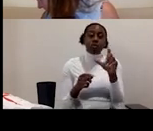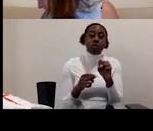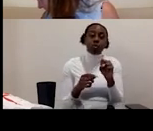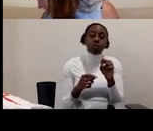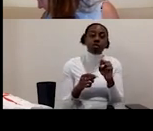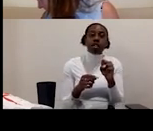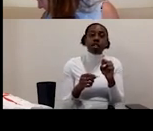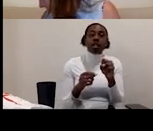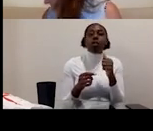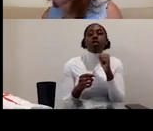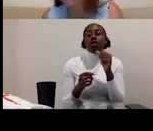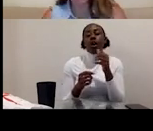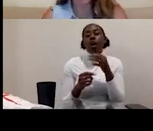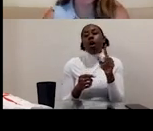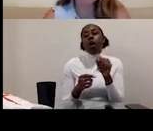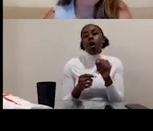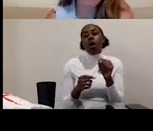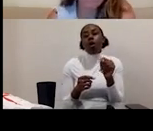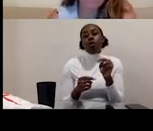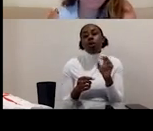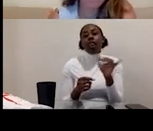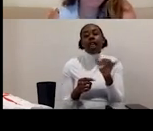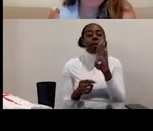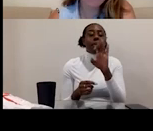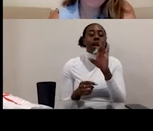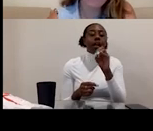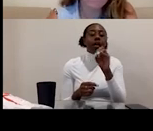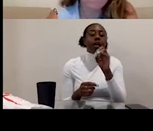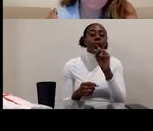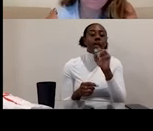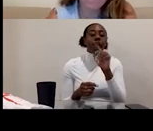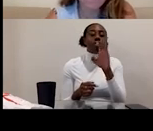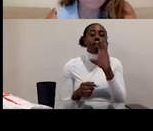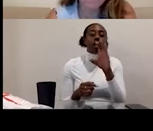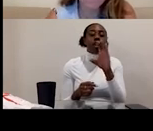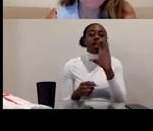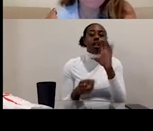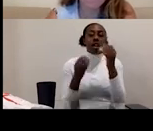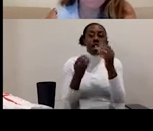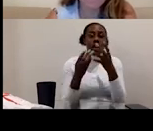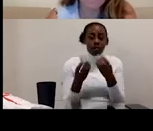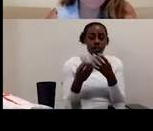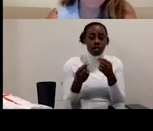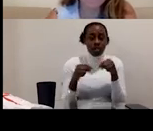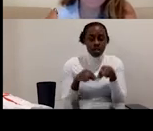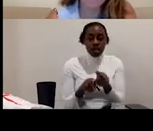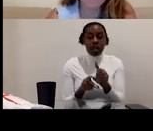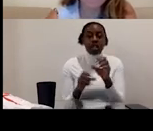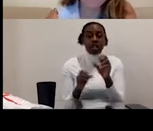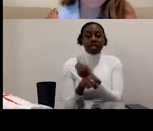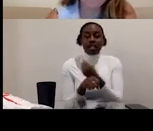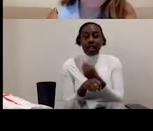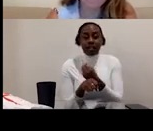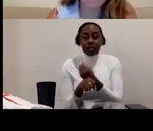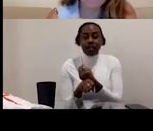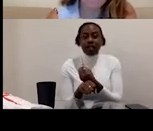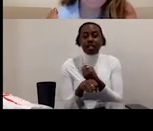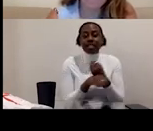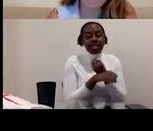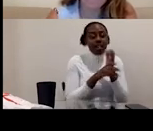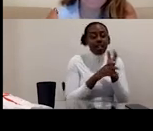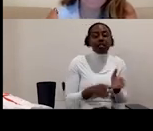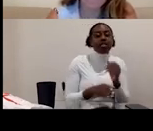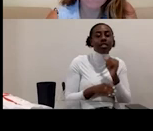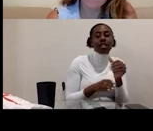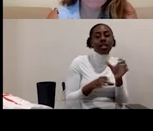about biometric data during slavery, like that was stuff that, you know, enslaved folks did not own. And then, you know, my last point